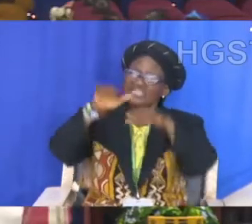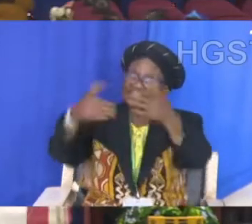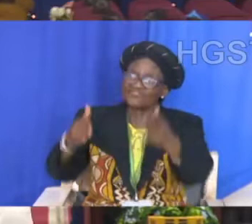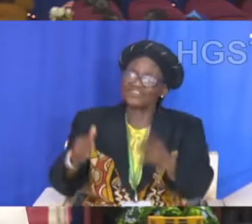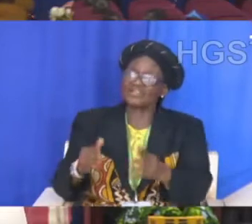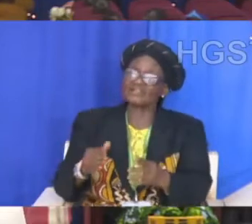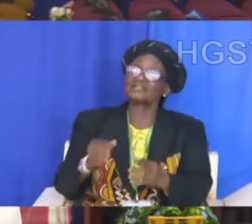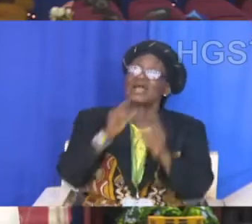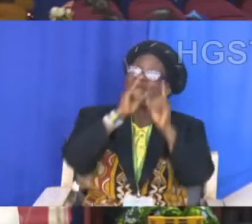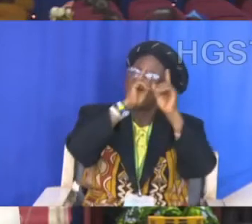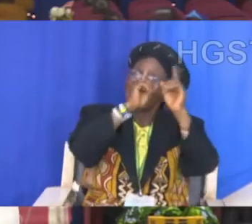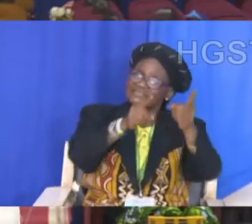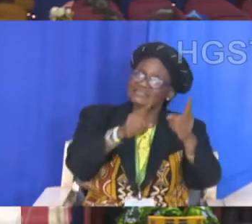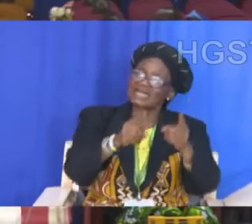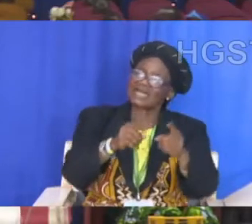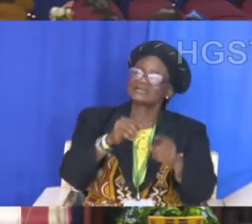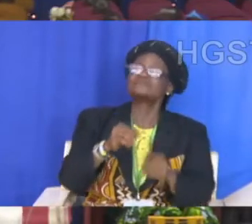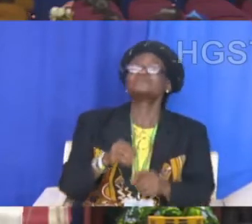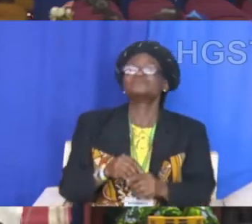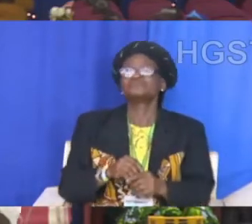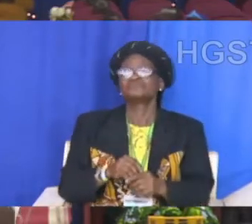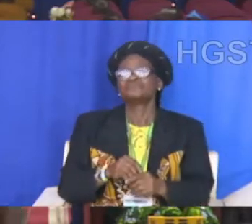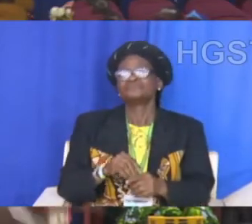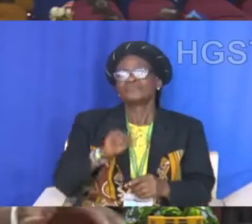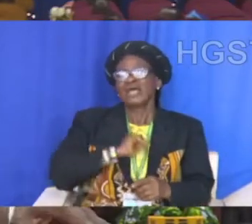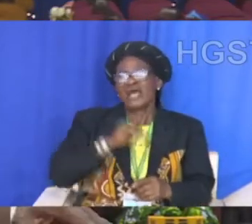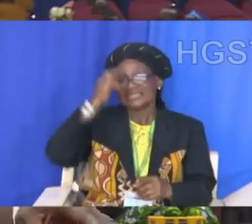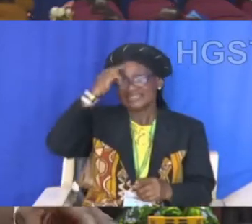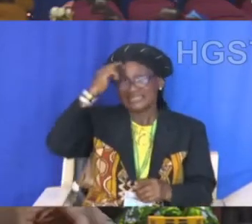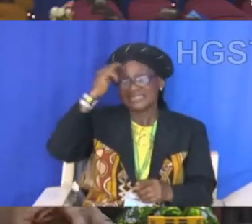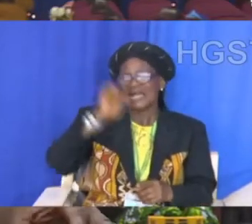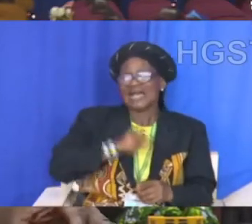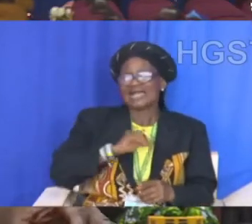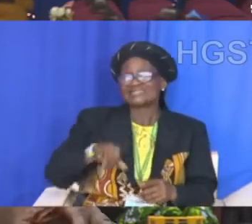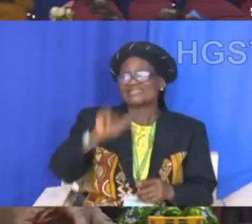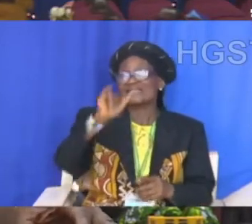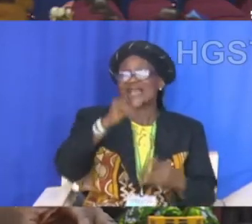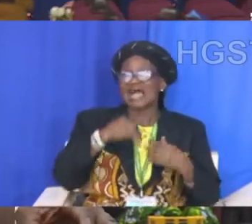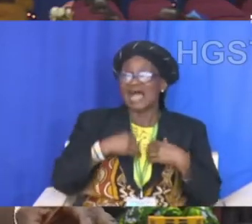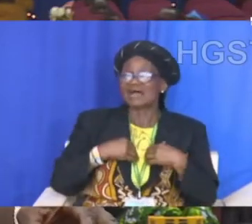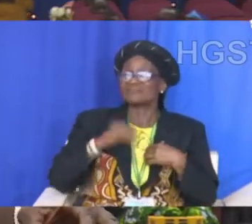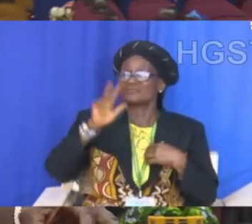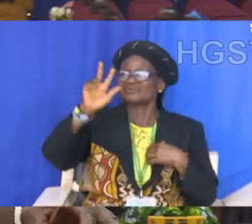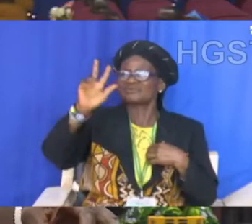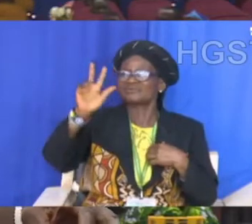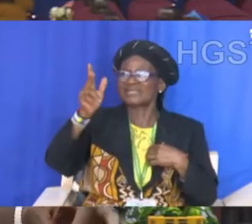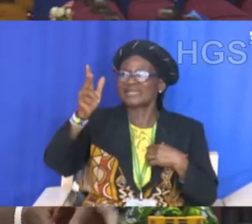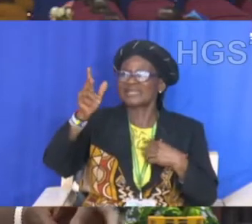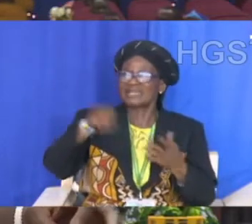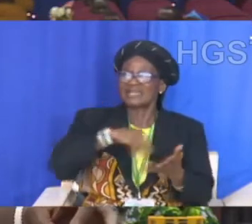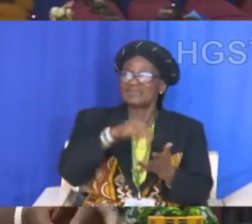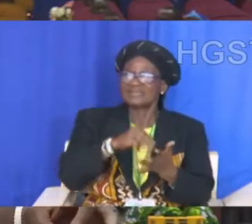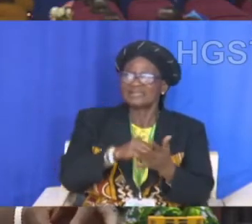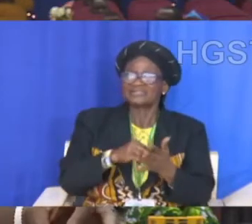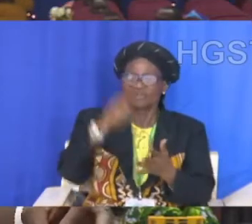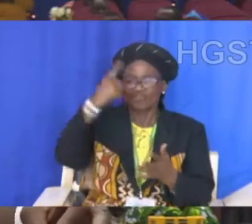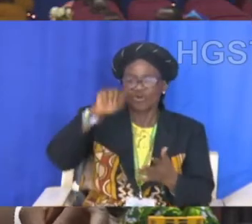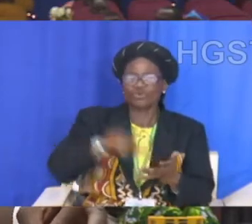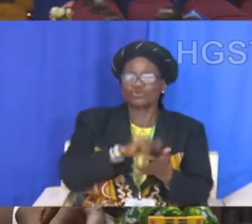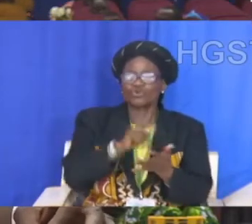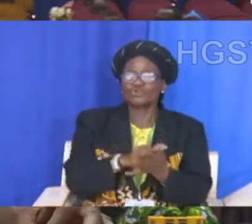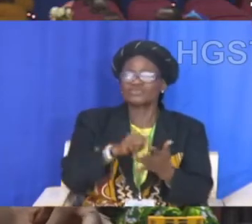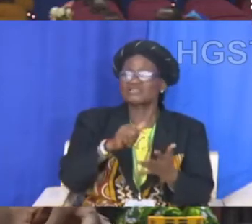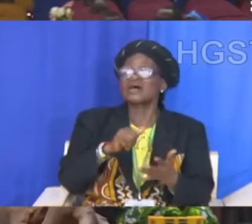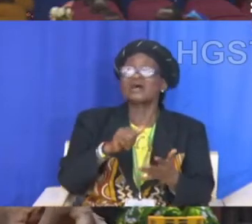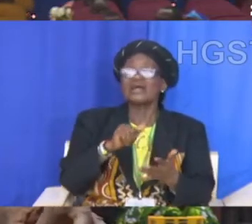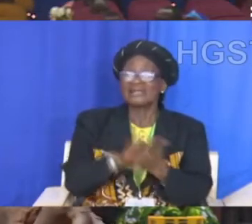I think I can see spare some 3 minutes. For those of you who are yet to give your life to Jesus, if you